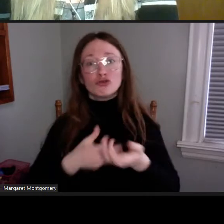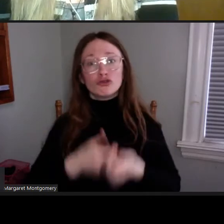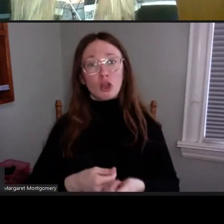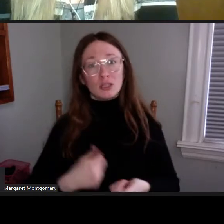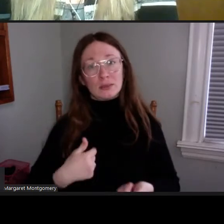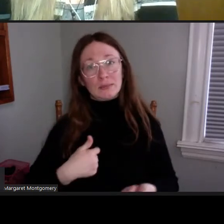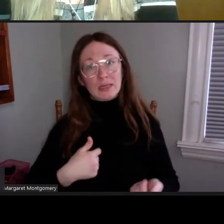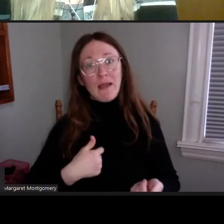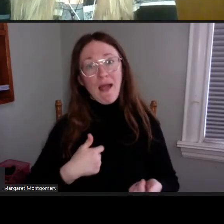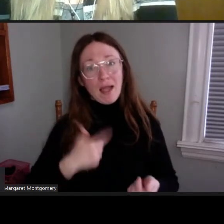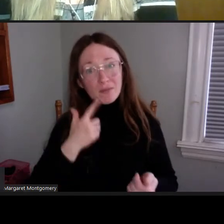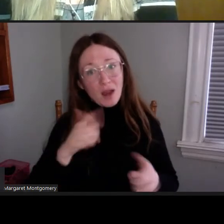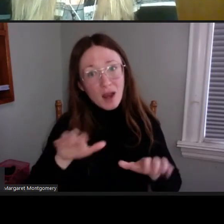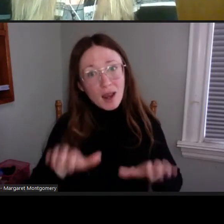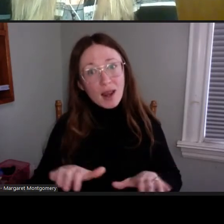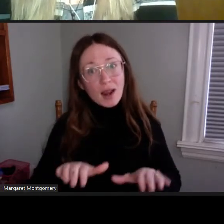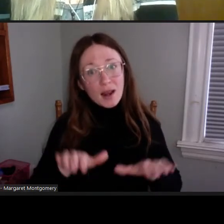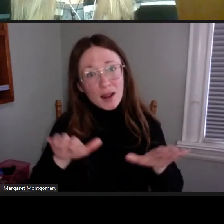some